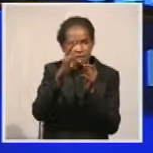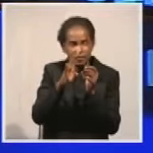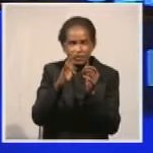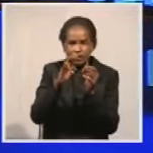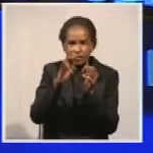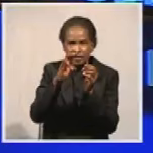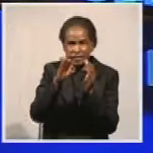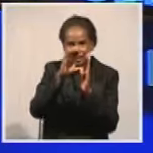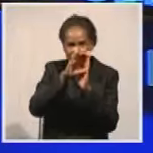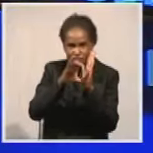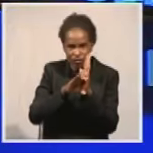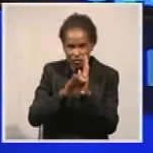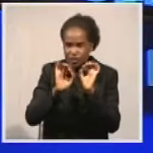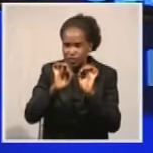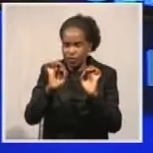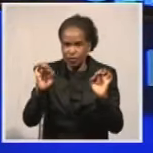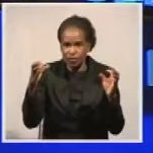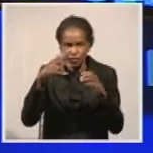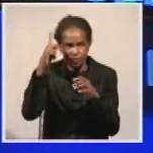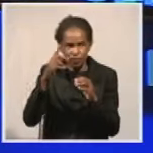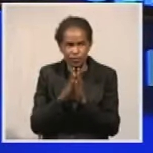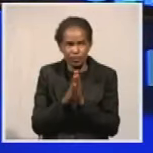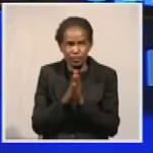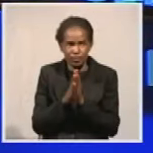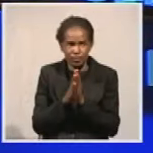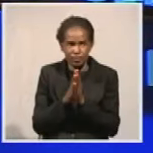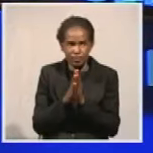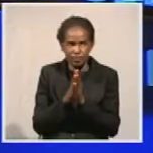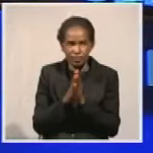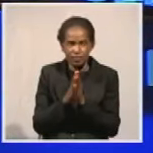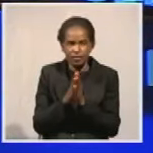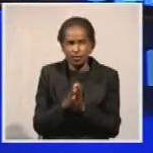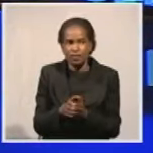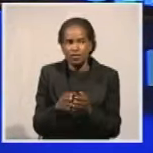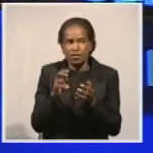constitutions, the SWAPO constitution should be the guiding